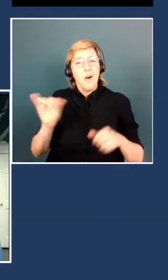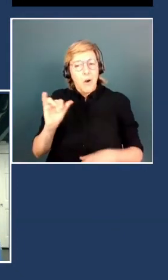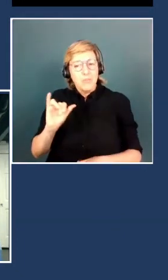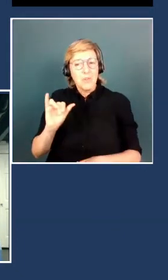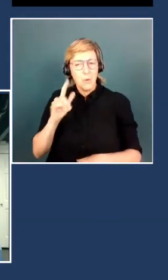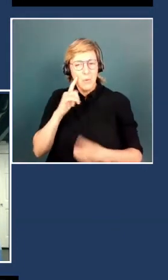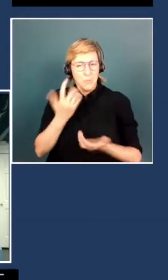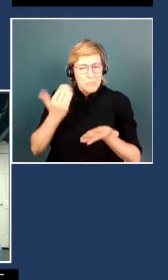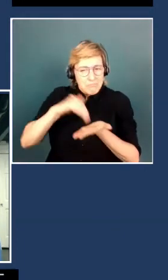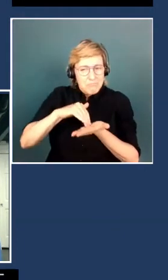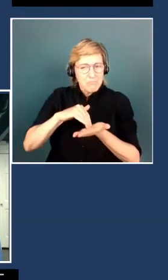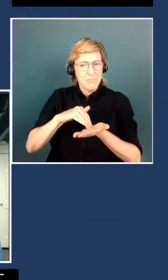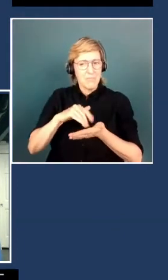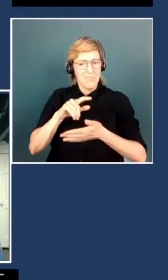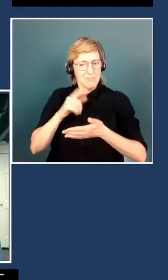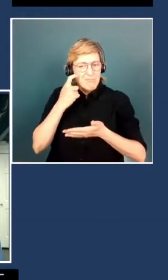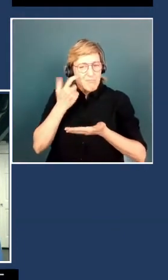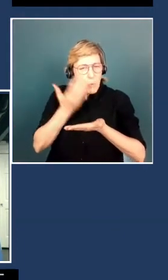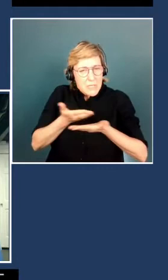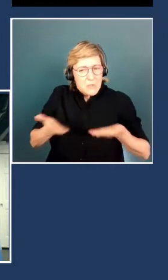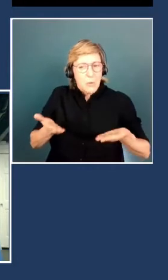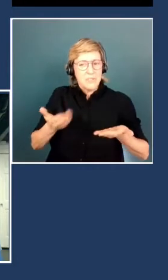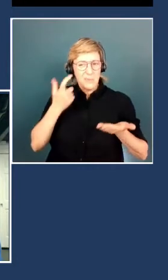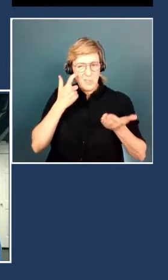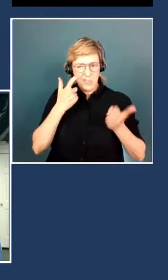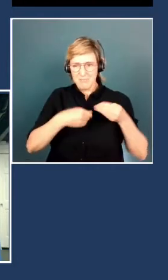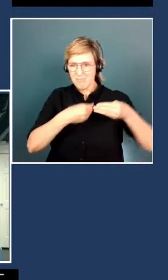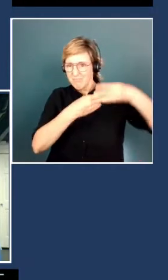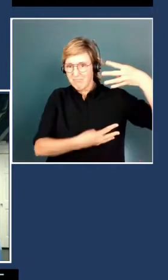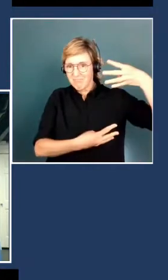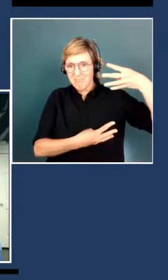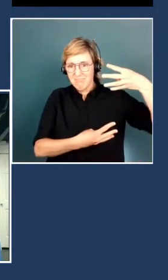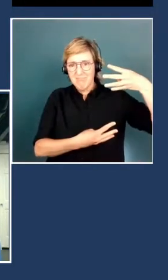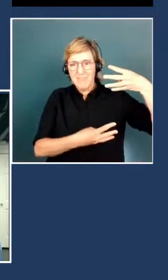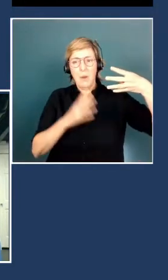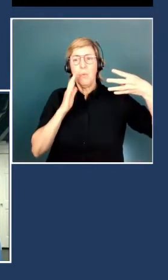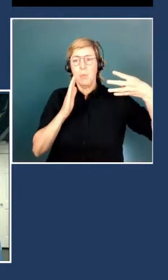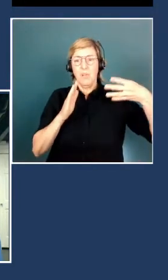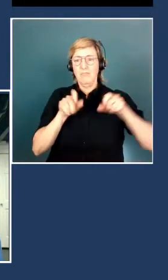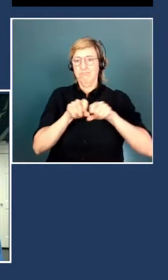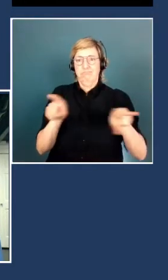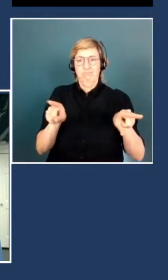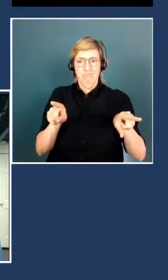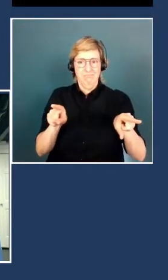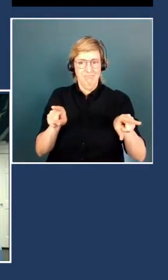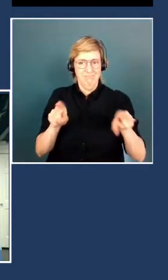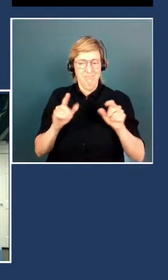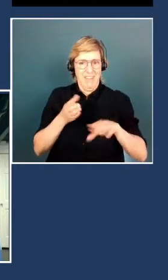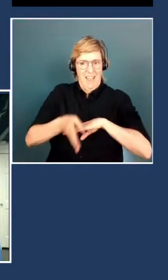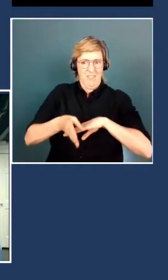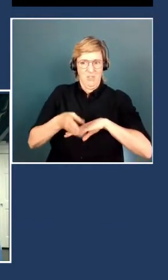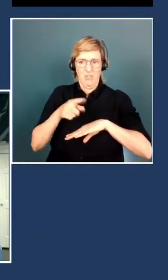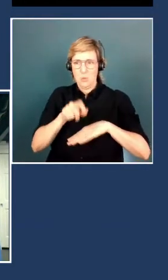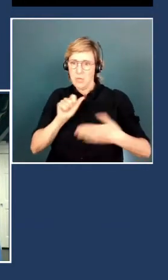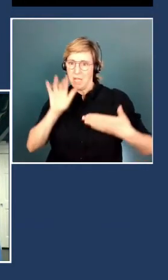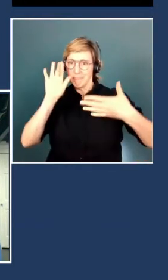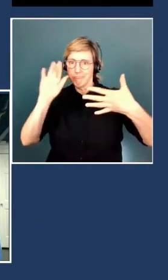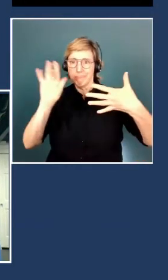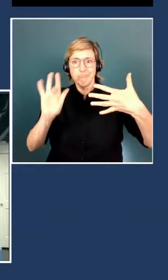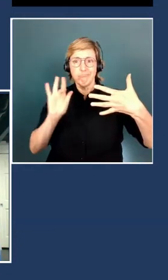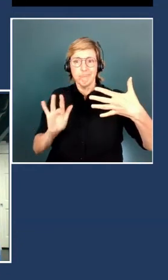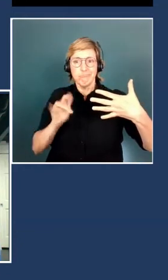saw previously. We'll certainly make sure that those get out to folks so you're able to click on those links and go from